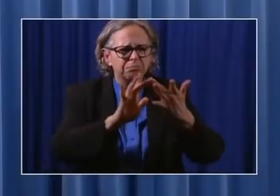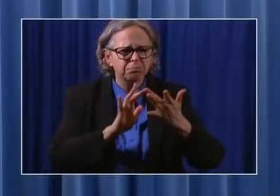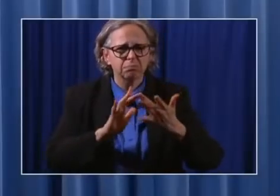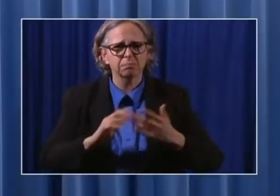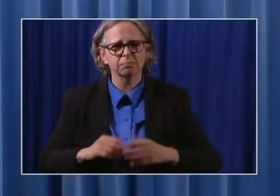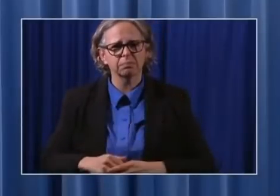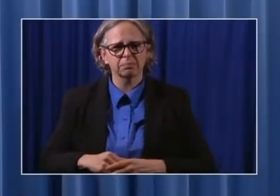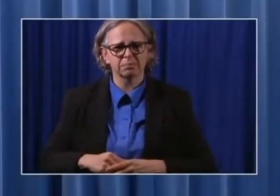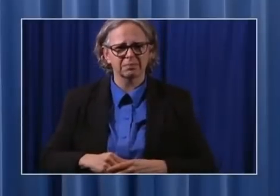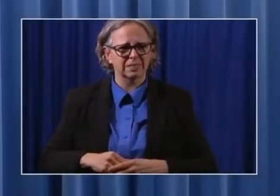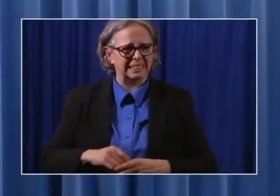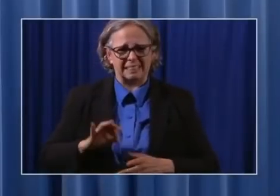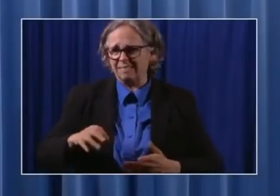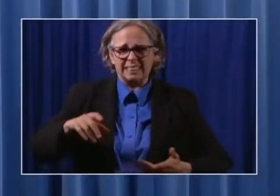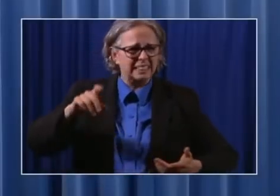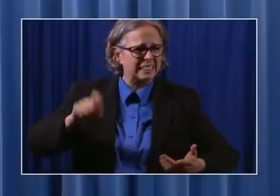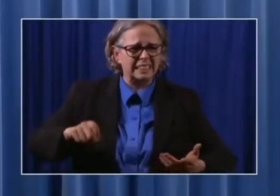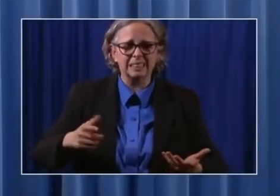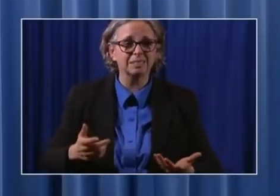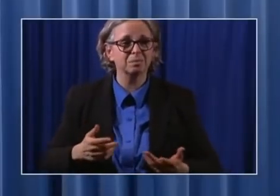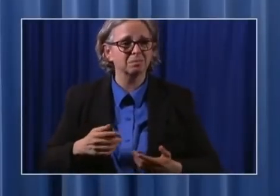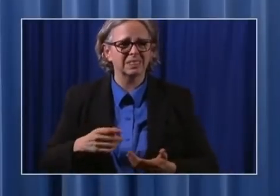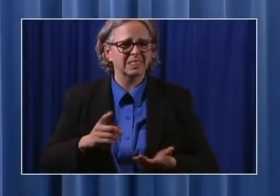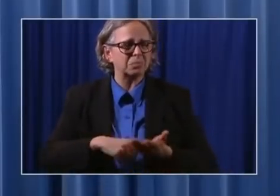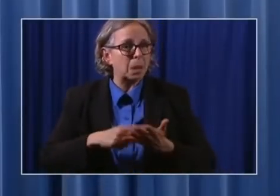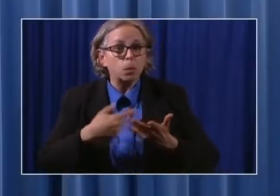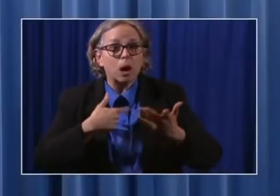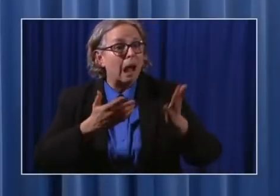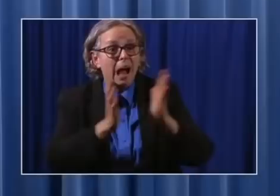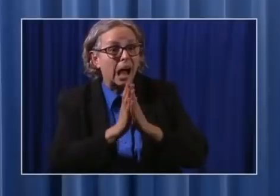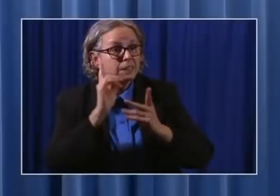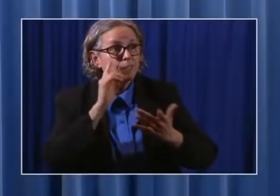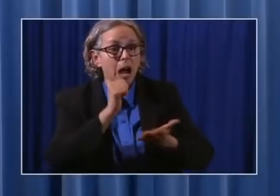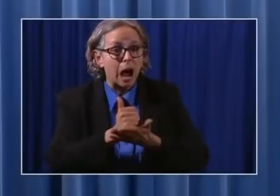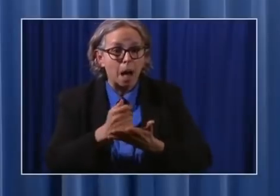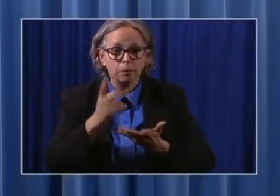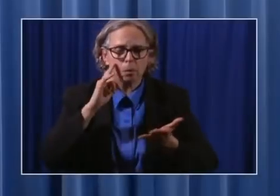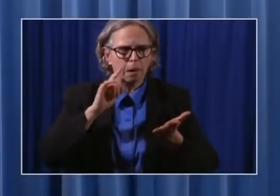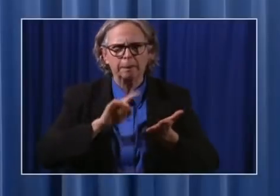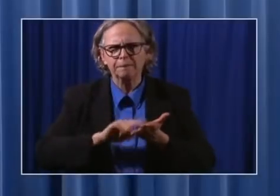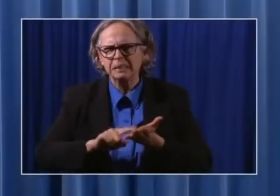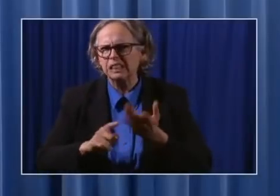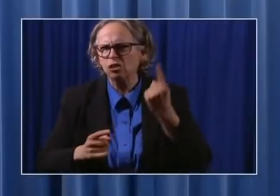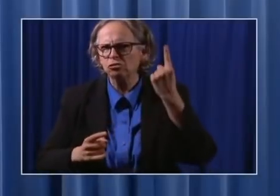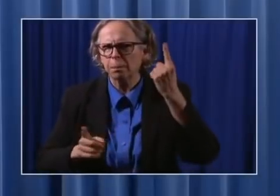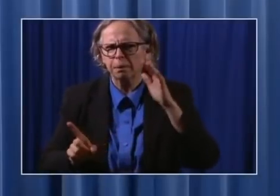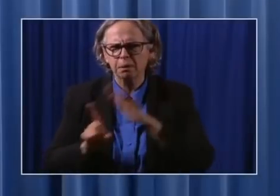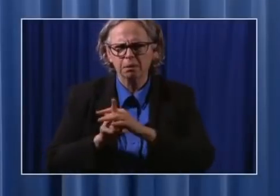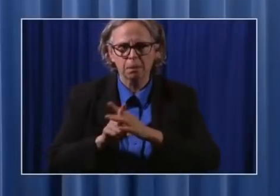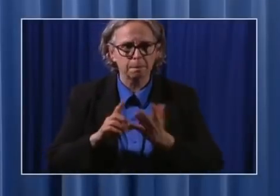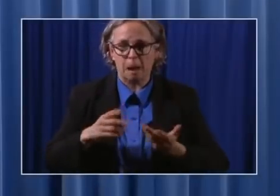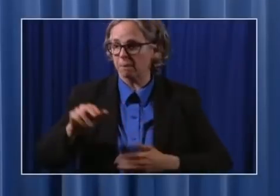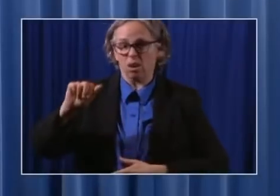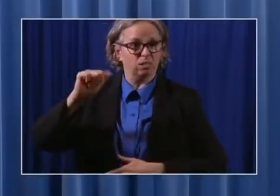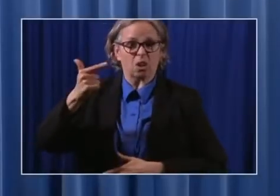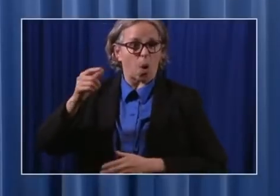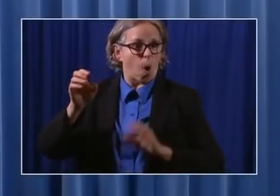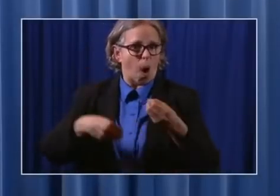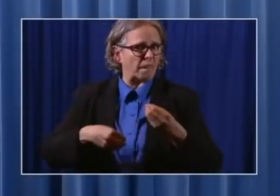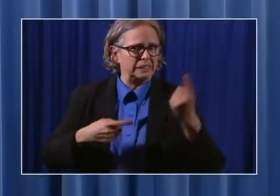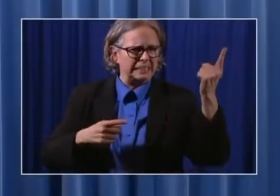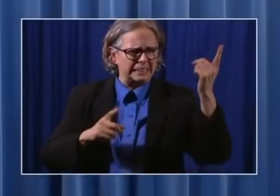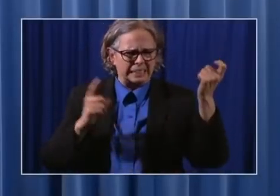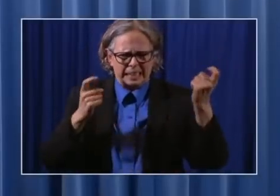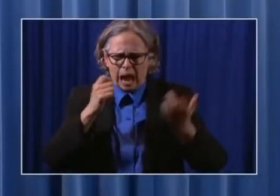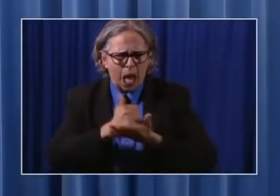sometimes ask for help in investigations. I know the Attorney General's office might. You know, sometimes we will ask